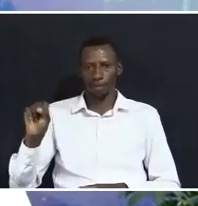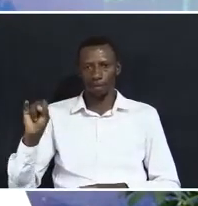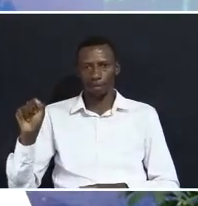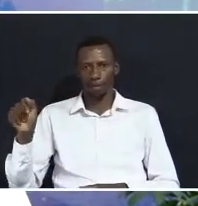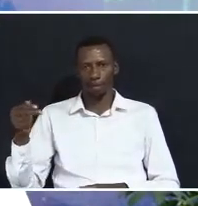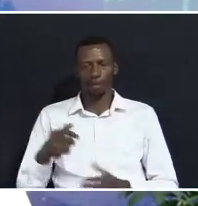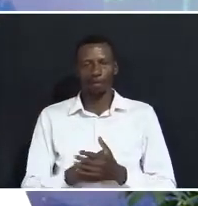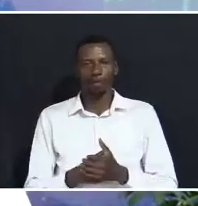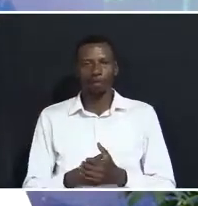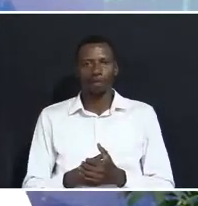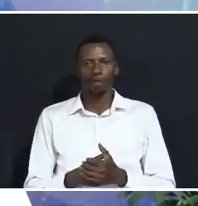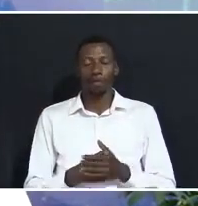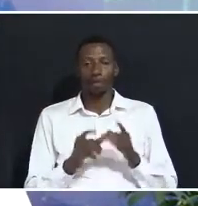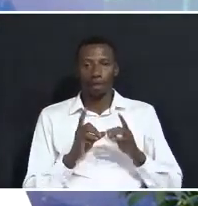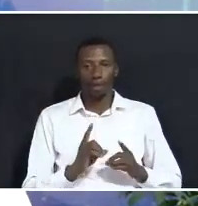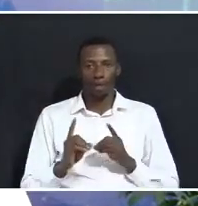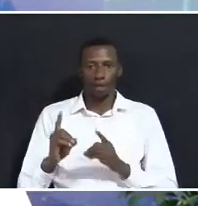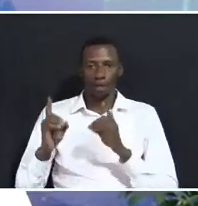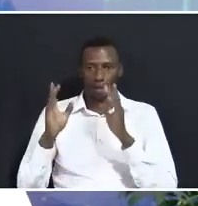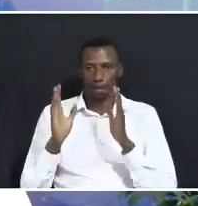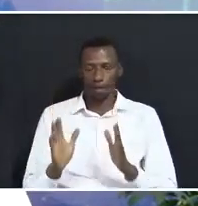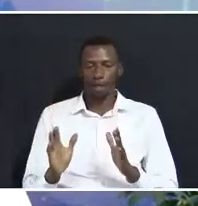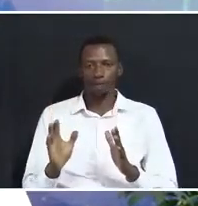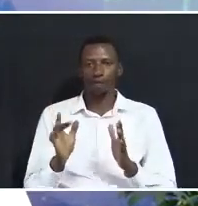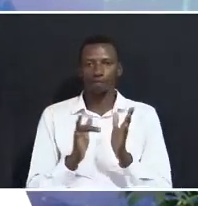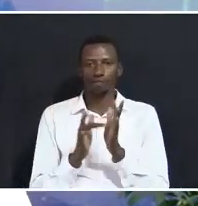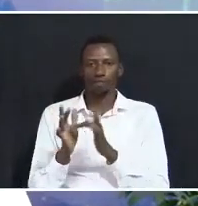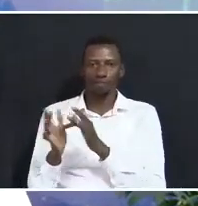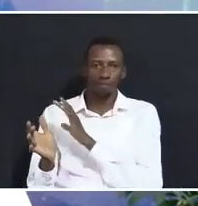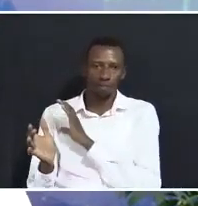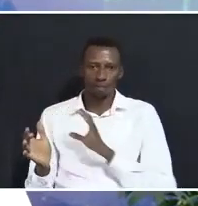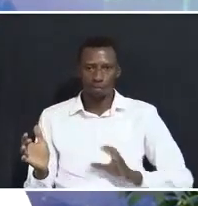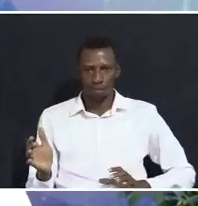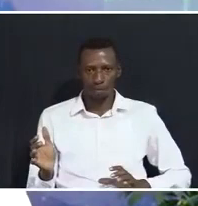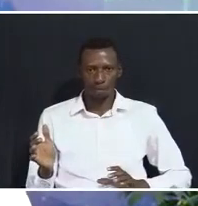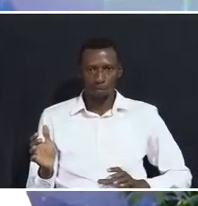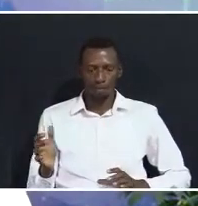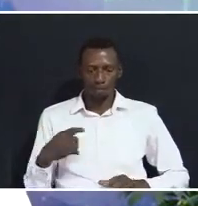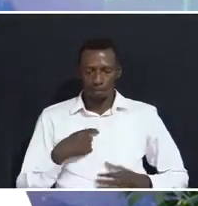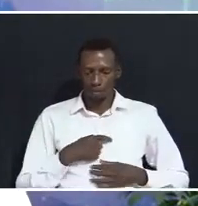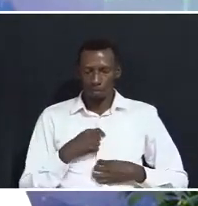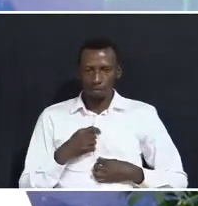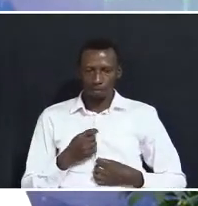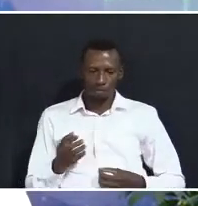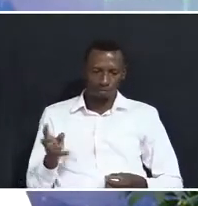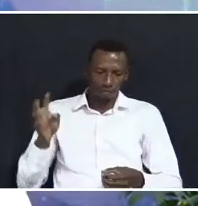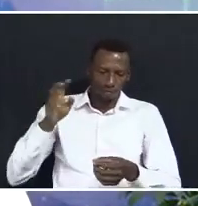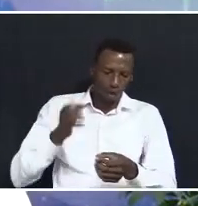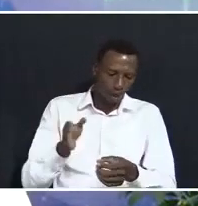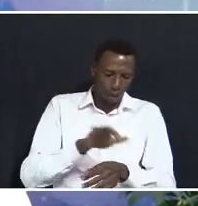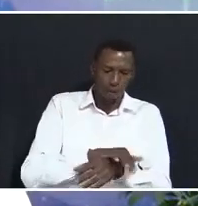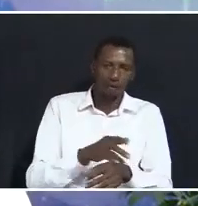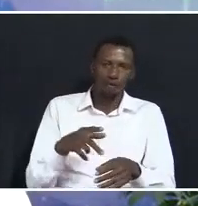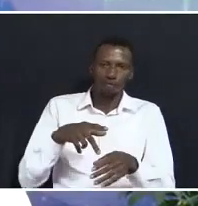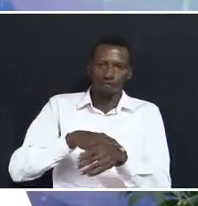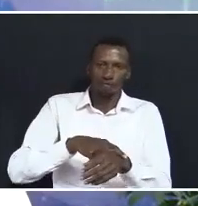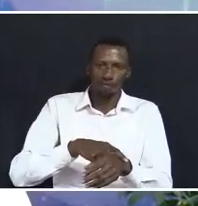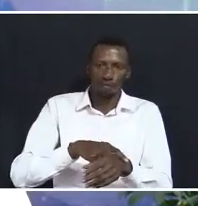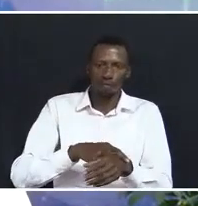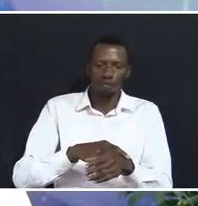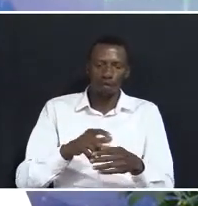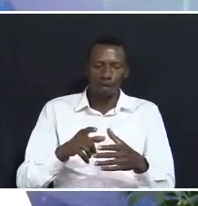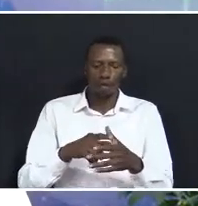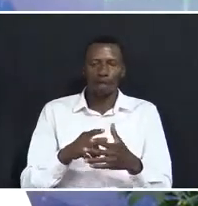Disciples of Jesus Christ put their clothes on them, on the colt, put him on it. And the Bible says, as